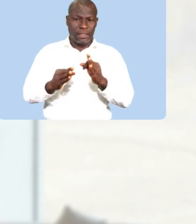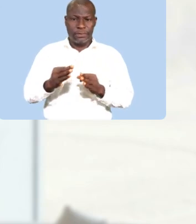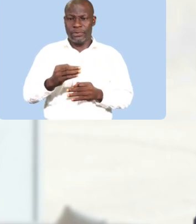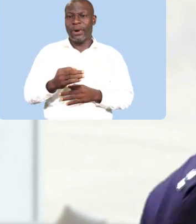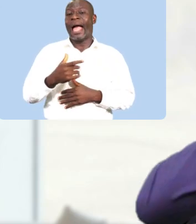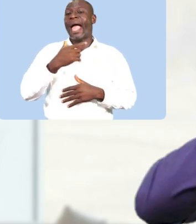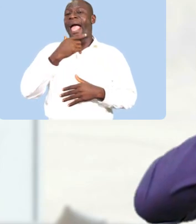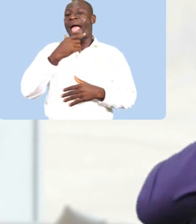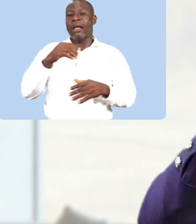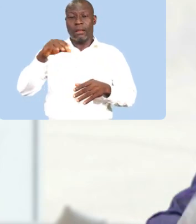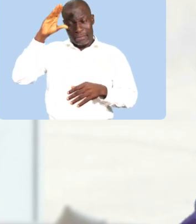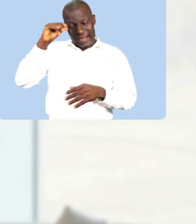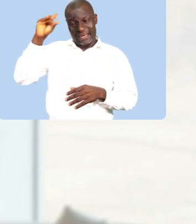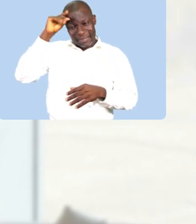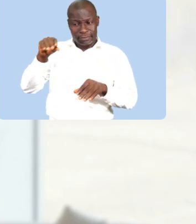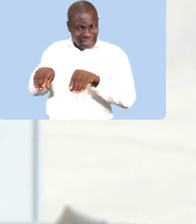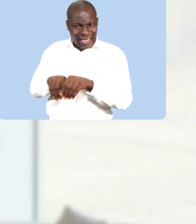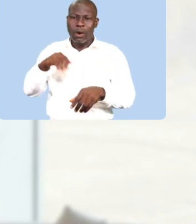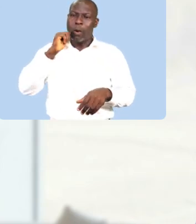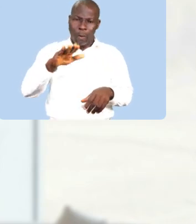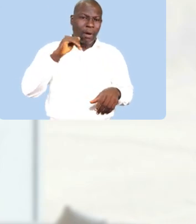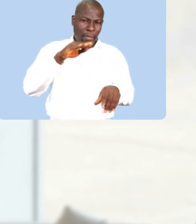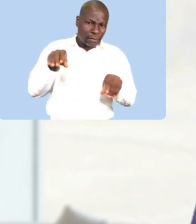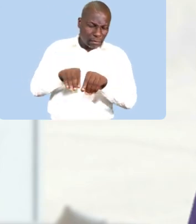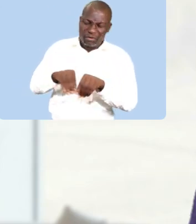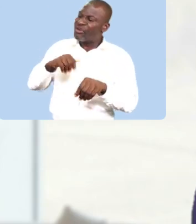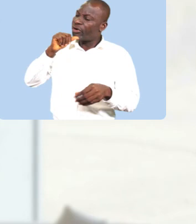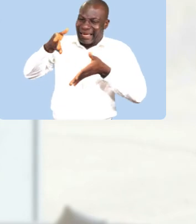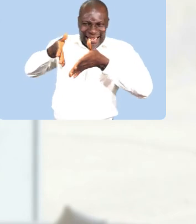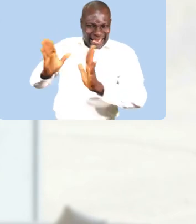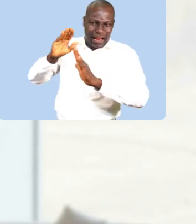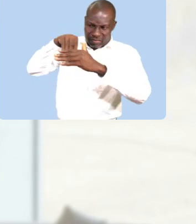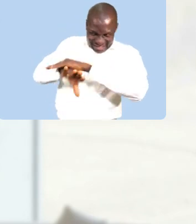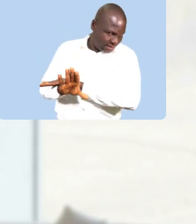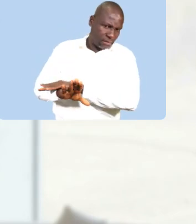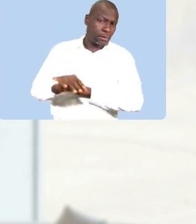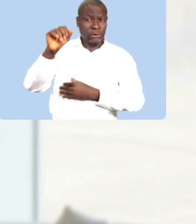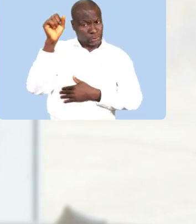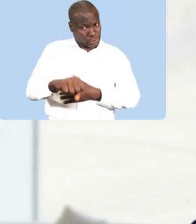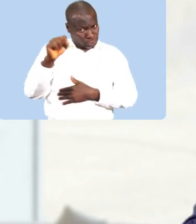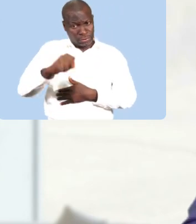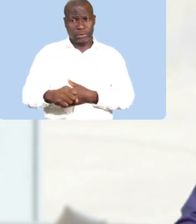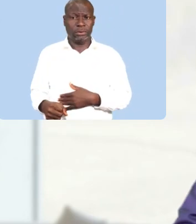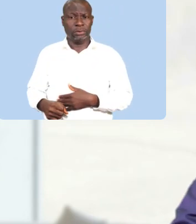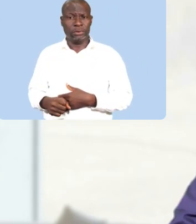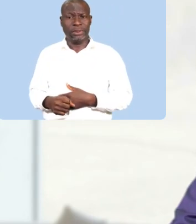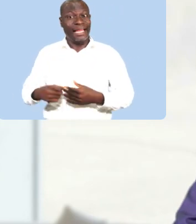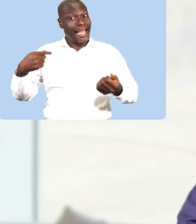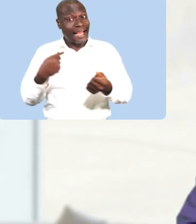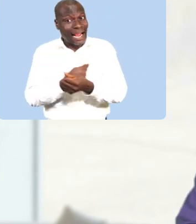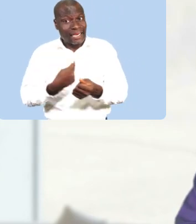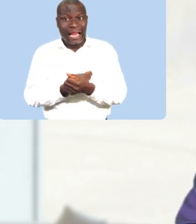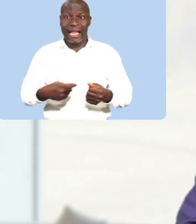lesbiana. Ye ma wo kwan da e ma wo adopt obi ba. Orofo wo tie me. We bi na mpesa Ghana president ye